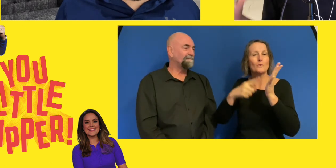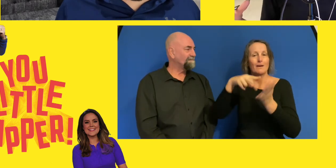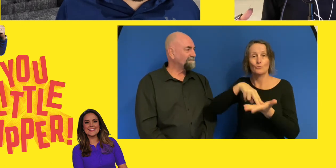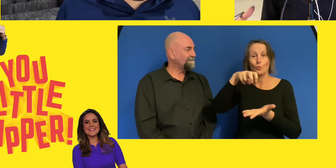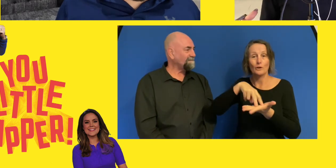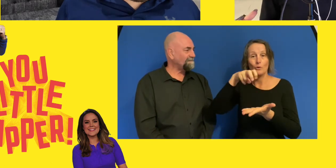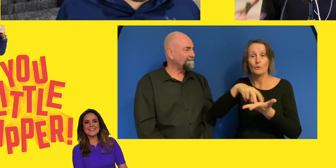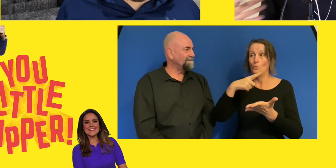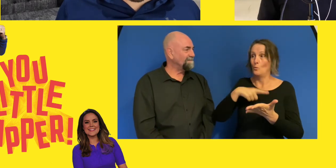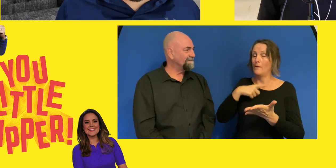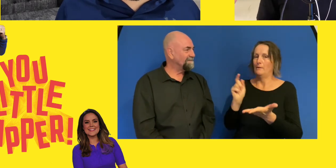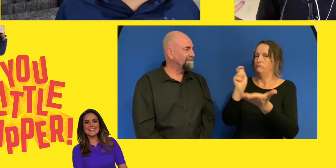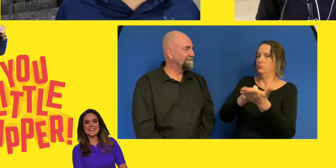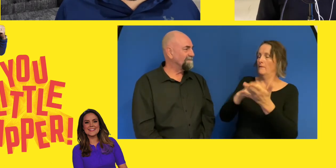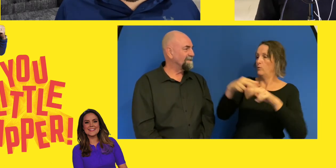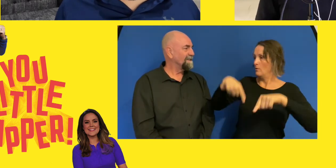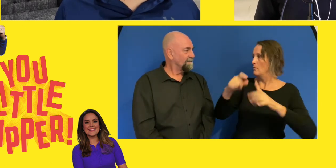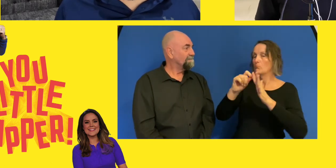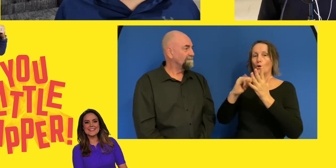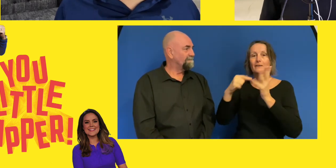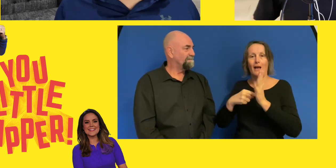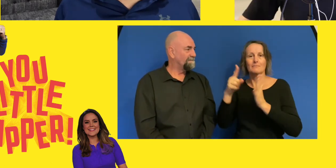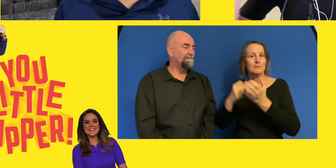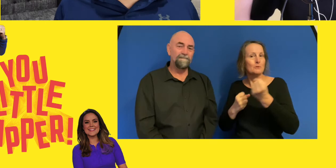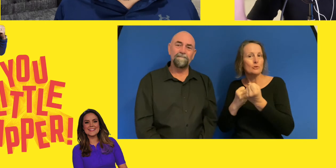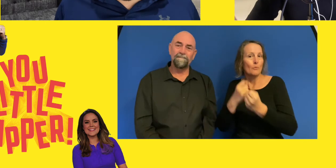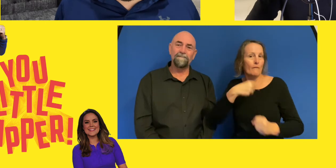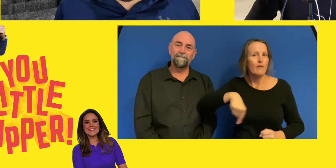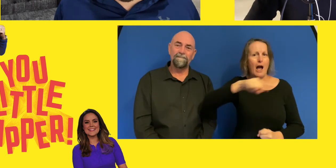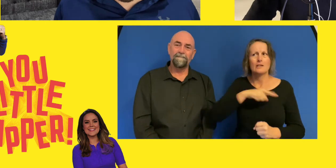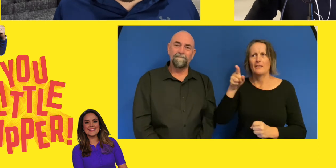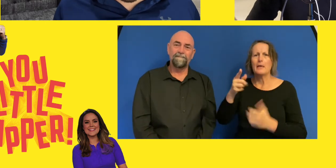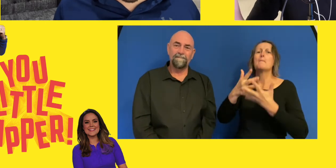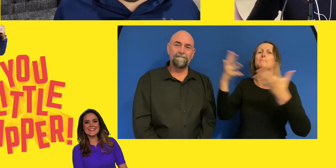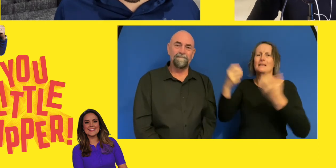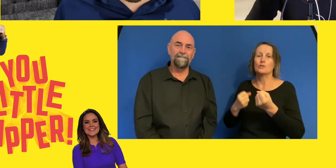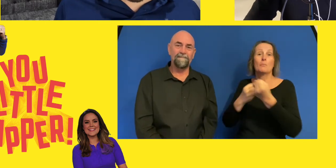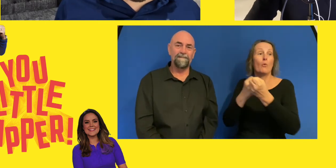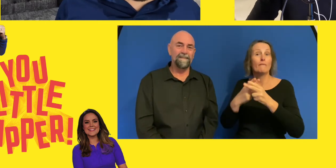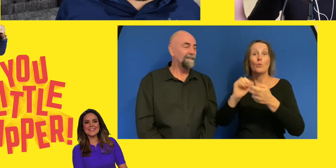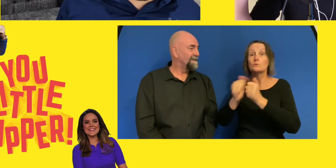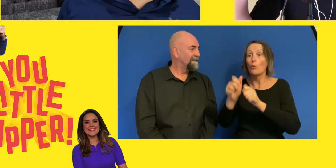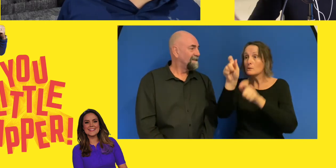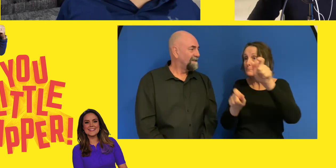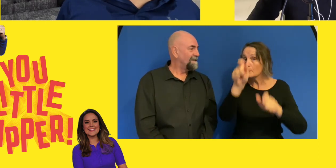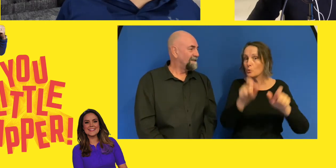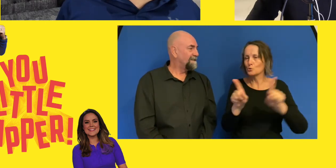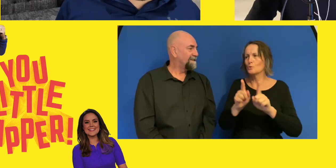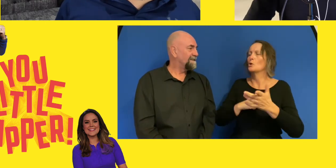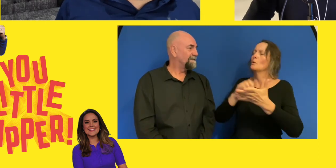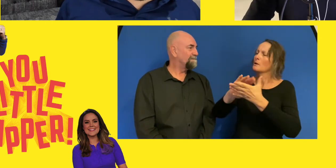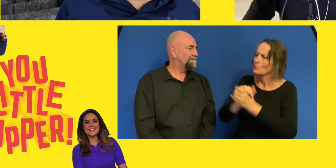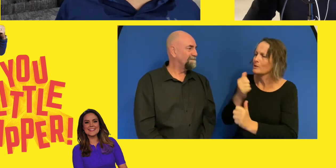thank you once again to Toyota for making this podcast possible. We really couldn't do it without them. They support us. They're a huge